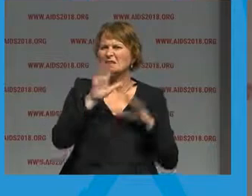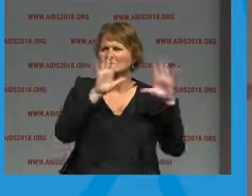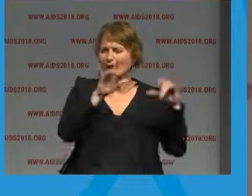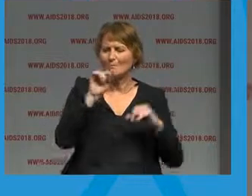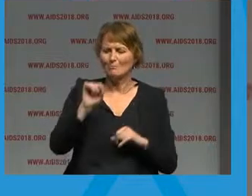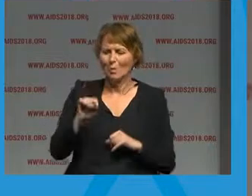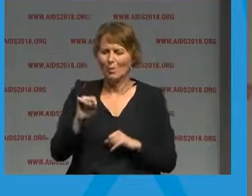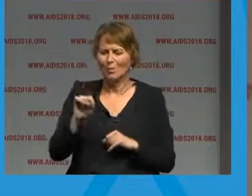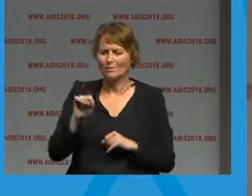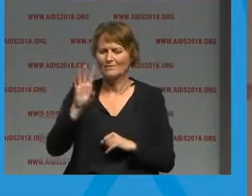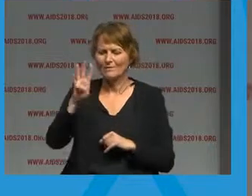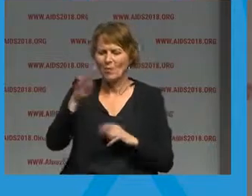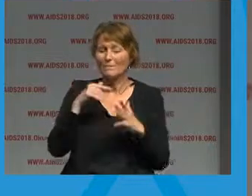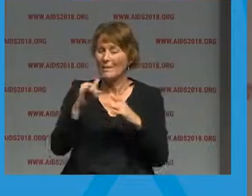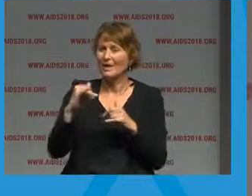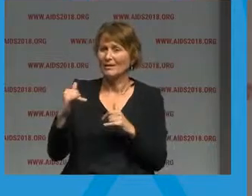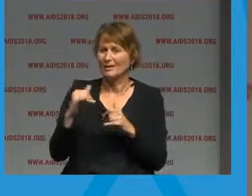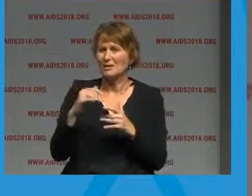In the same year,